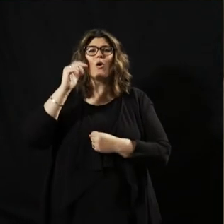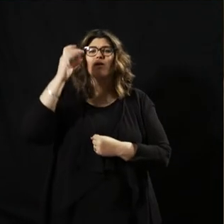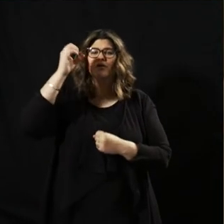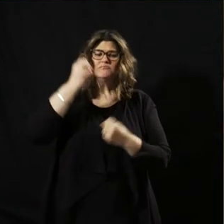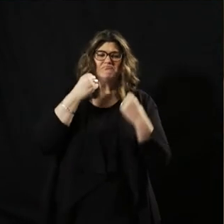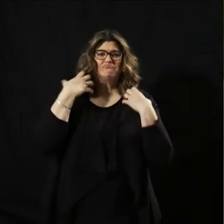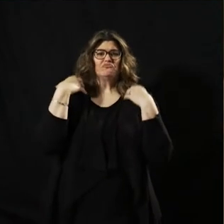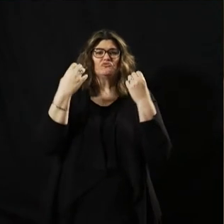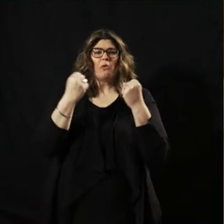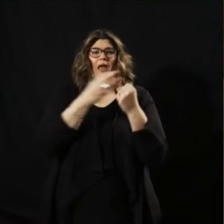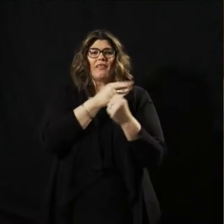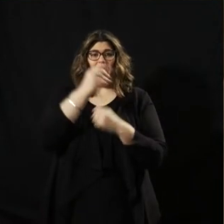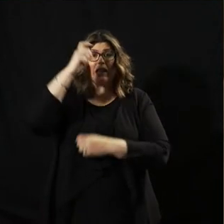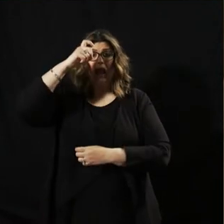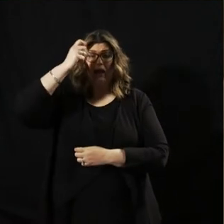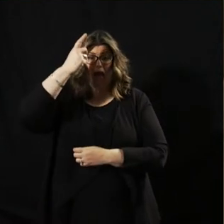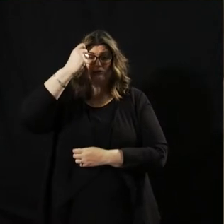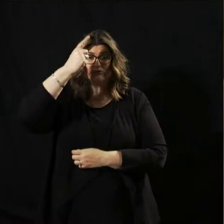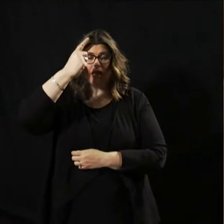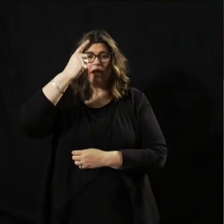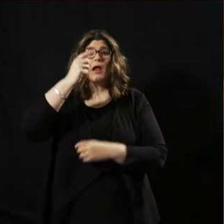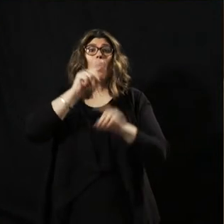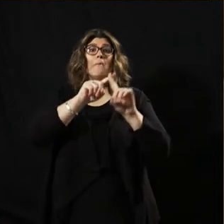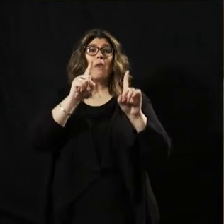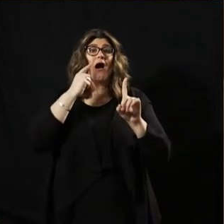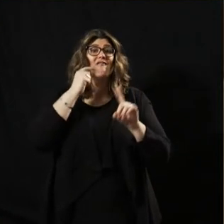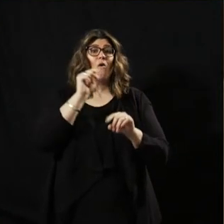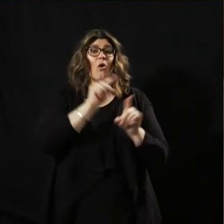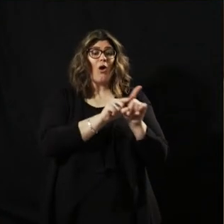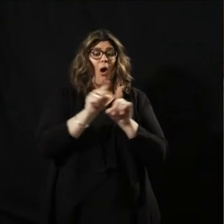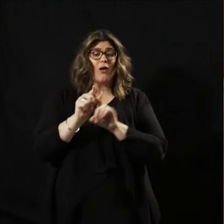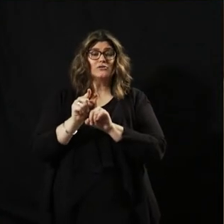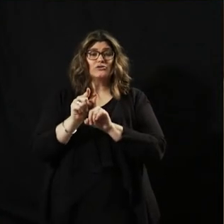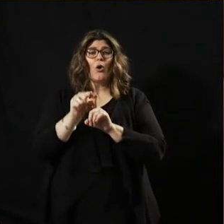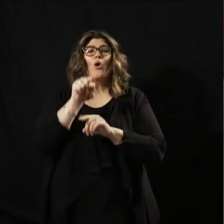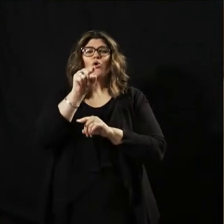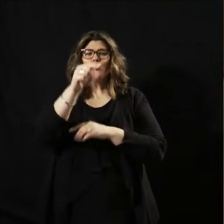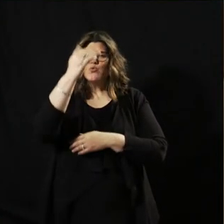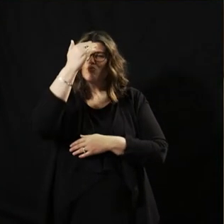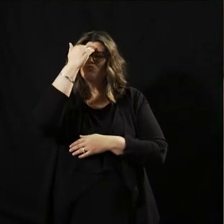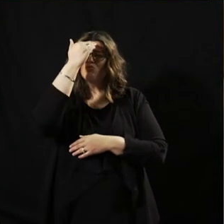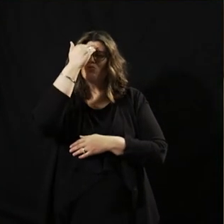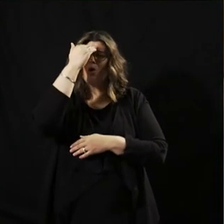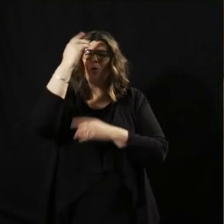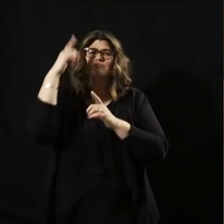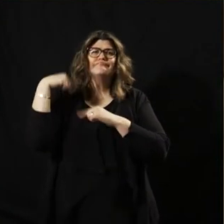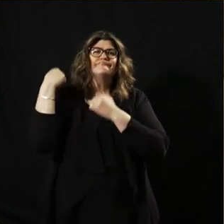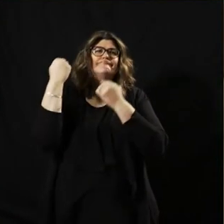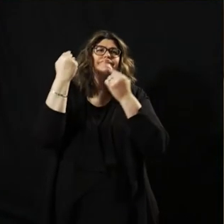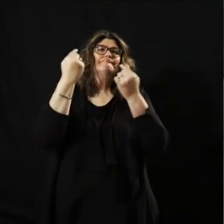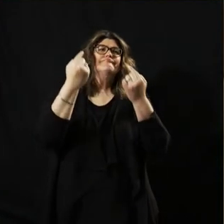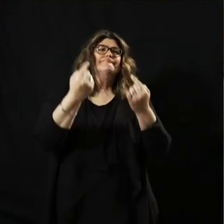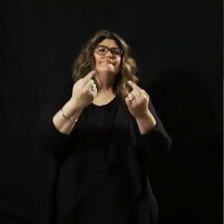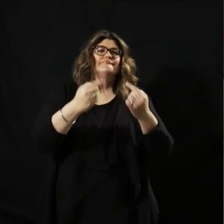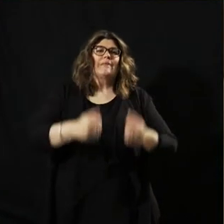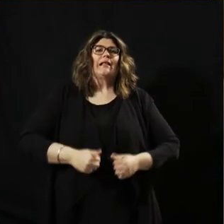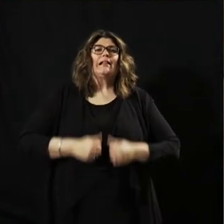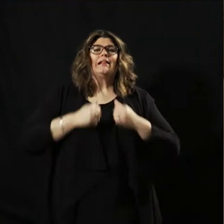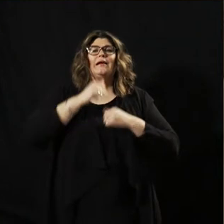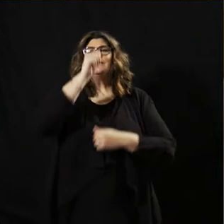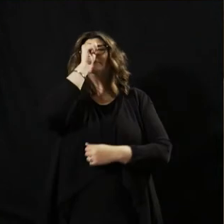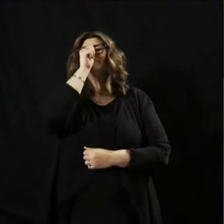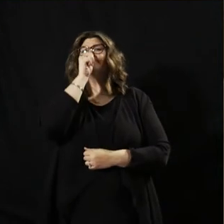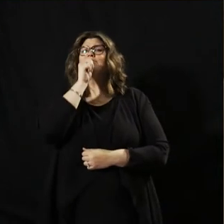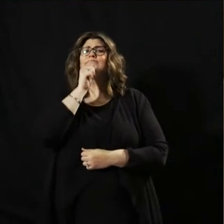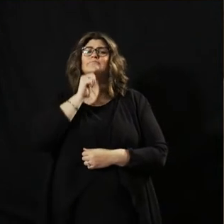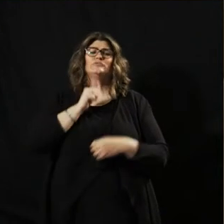understanding, that you may know also where are length of days and life, where